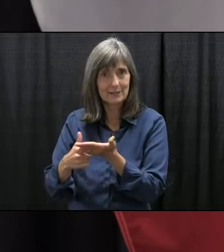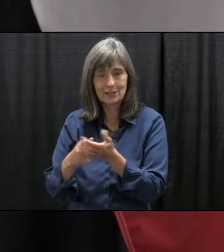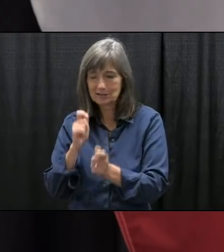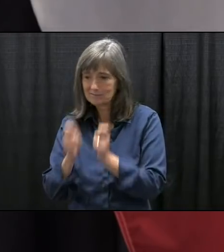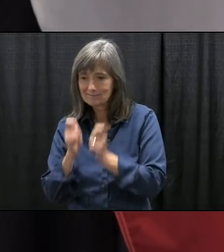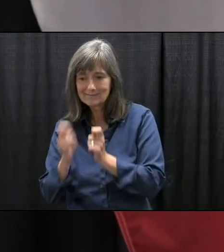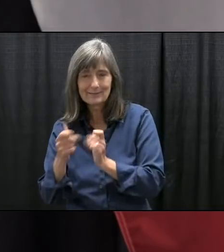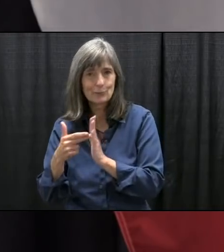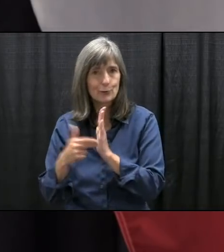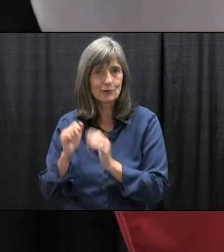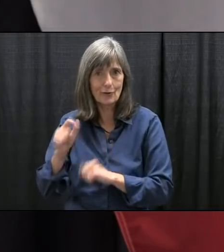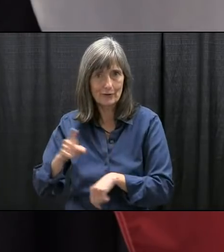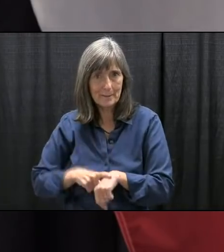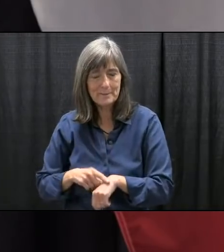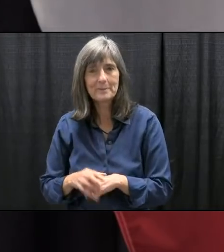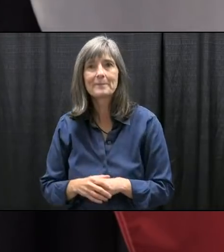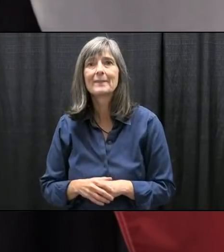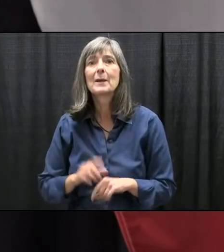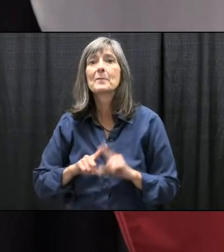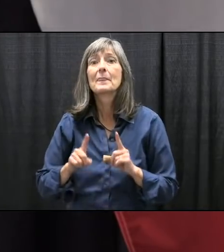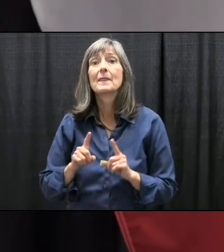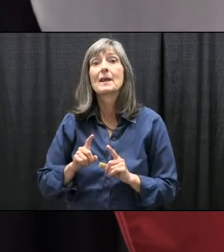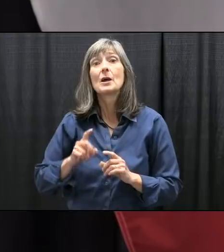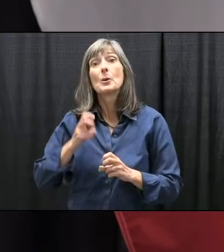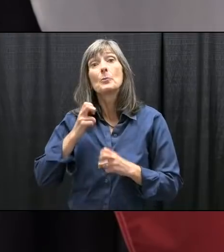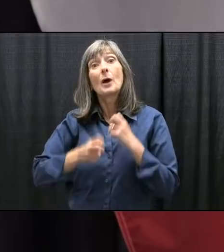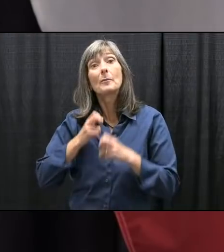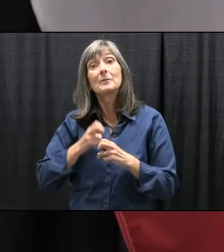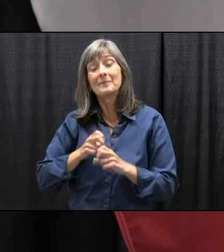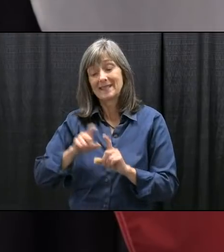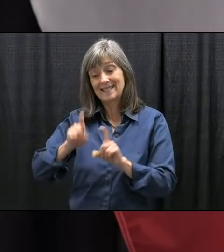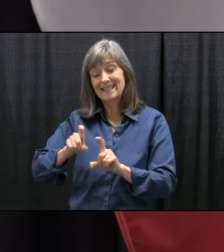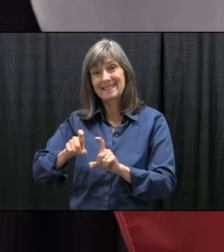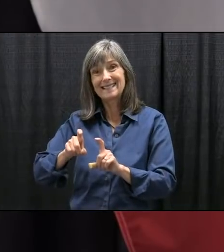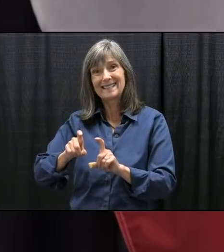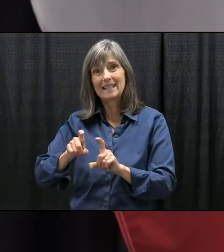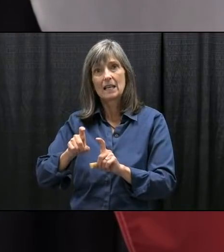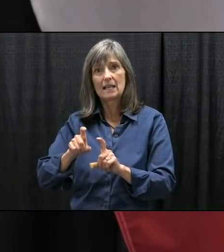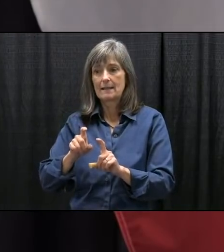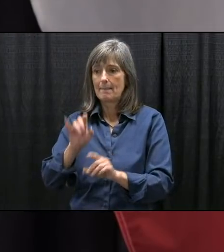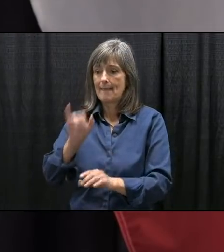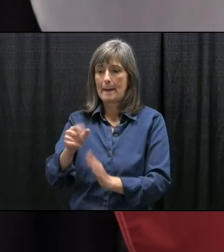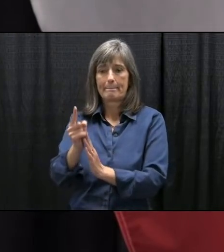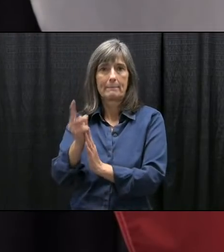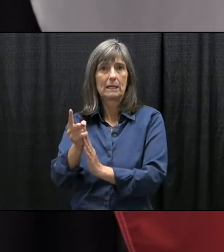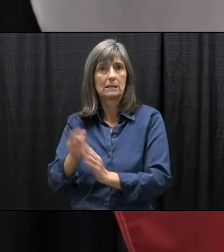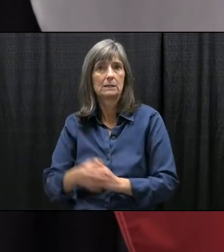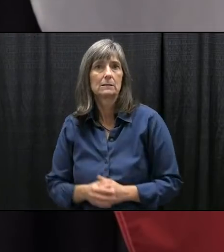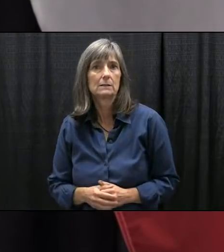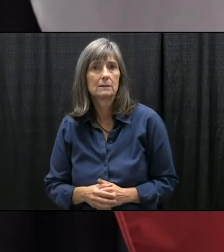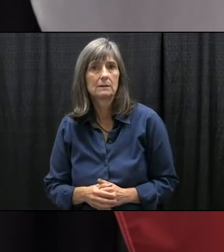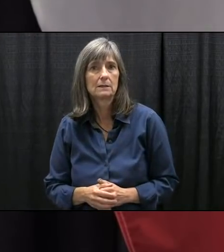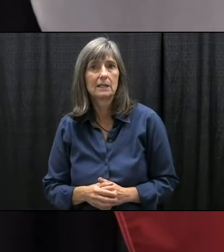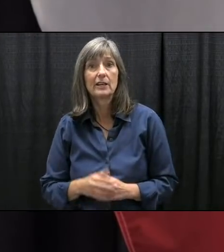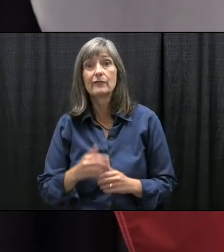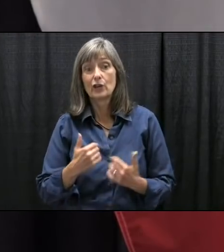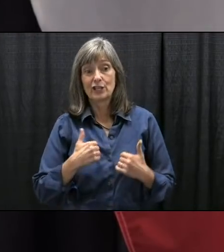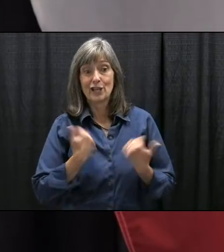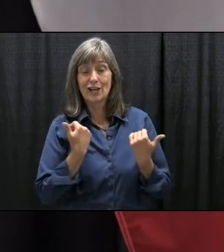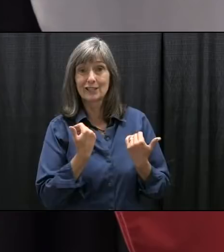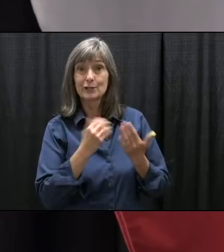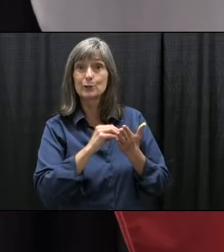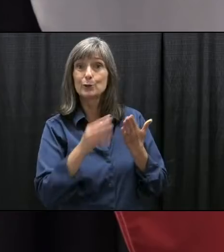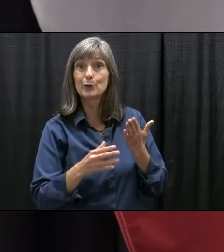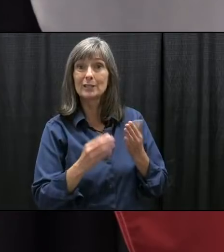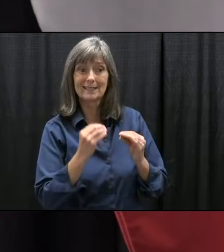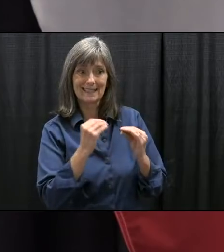changing. So the problem with the test is it's a point in time. It doesn't answer all the questions. When I'm teaching young medical students, I tell